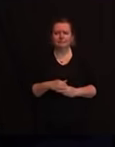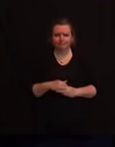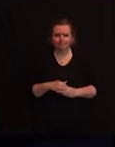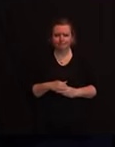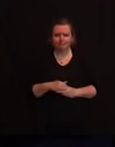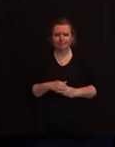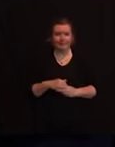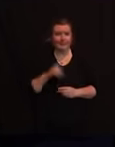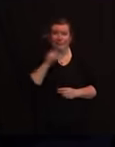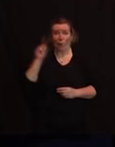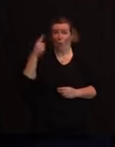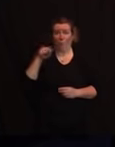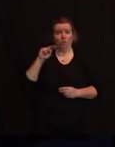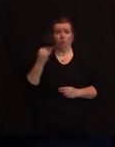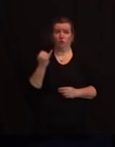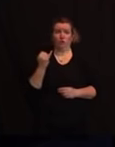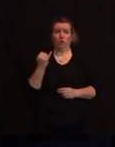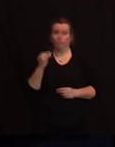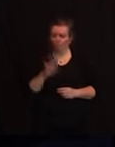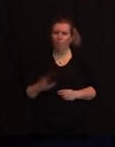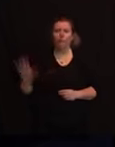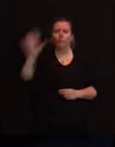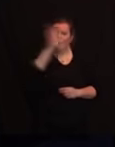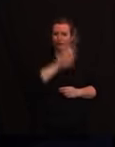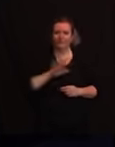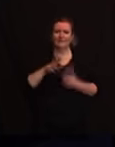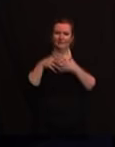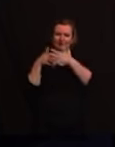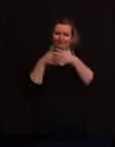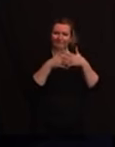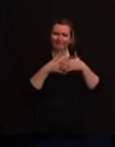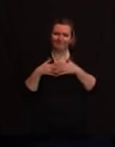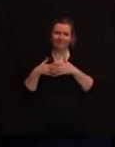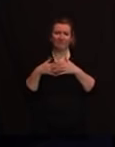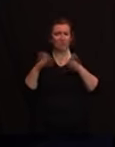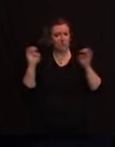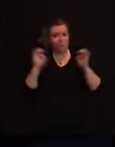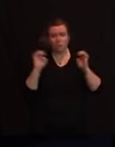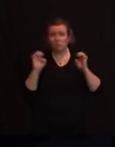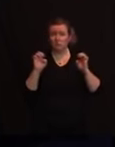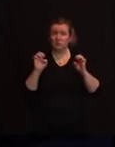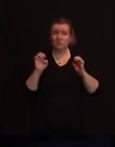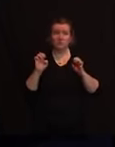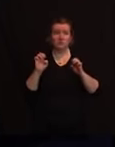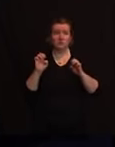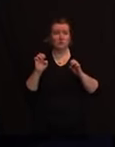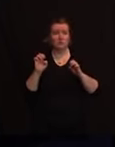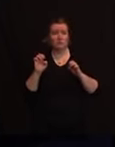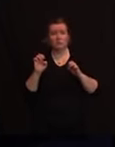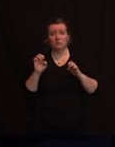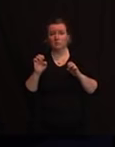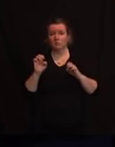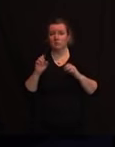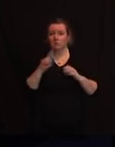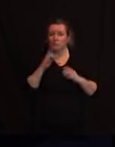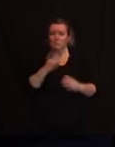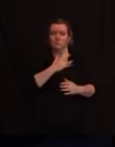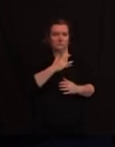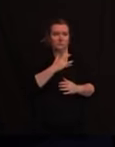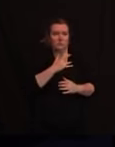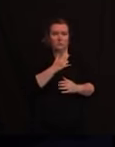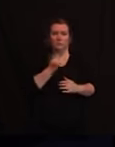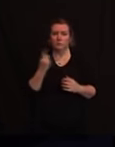together. Everyone is impacted by this crisis. I'm glad that we were able to highlight